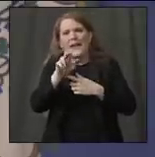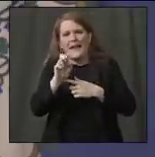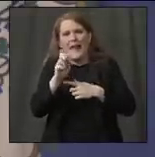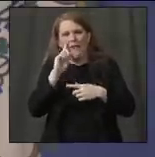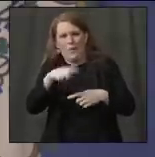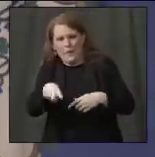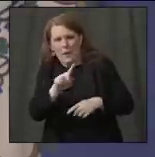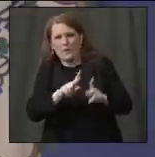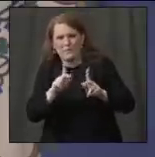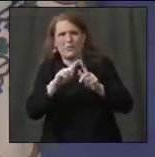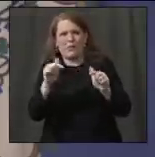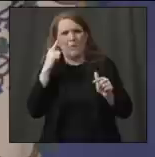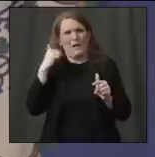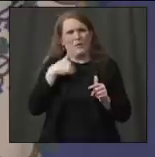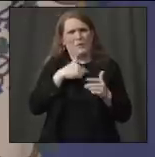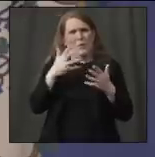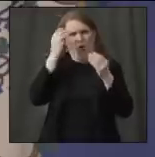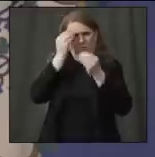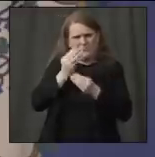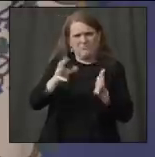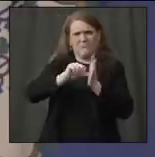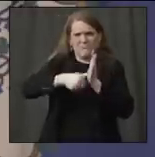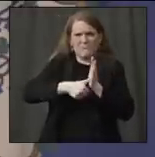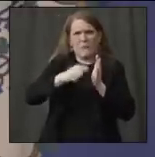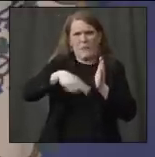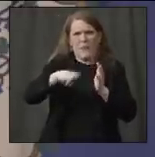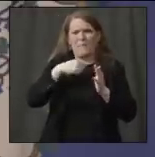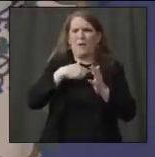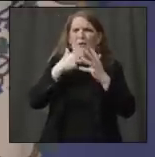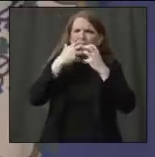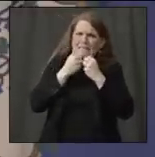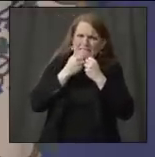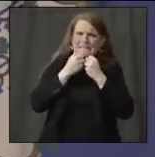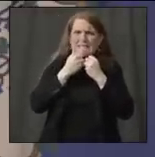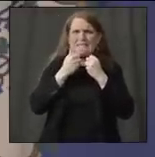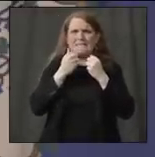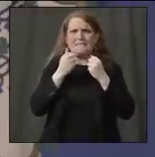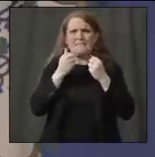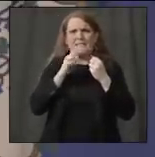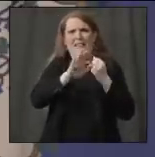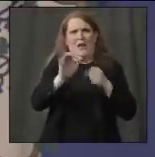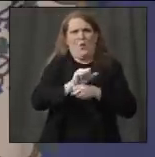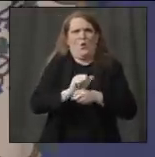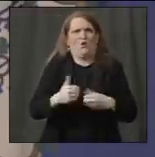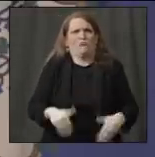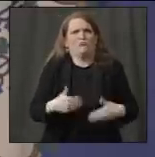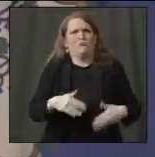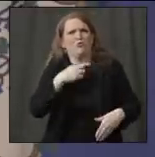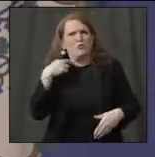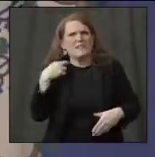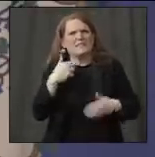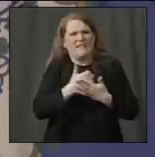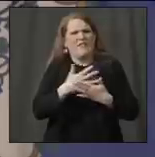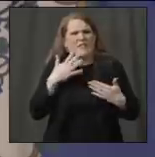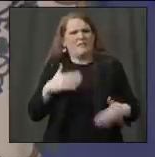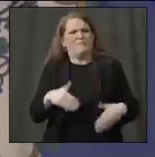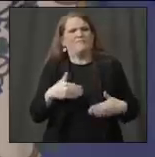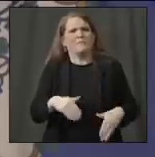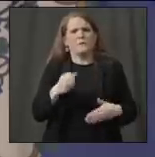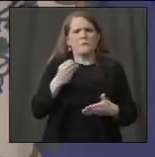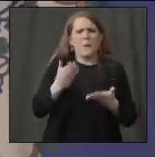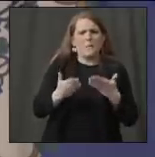really, treasure their service. Brian, there were some questions about shelves and things that maybe aren't